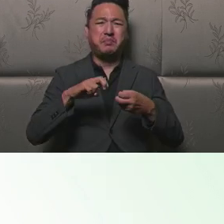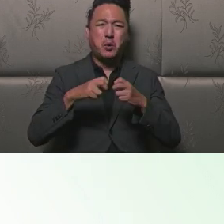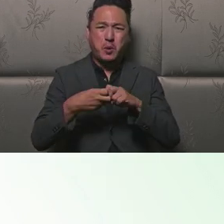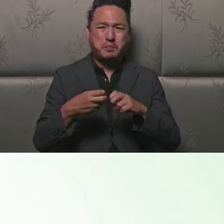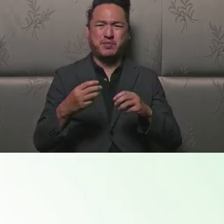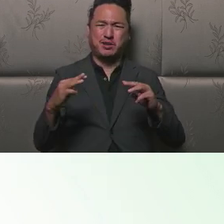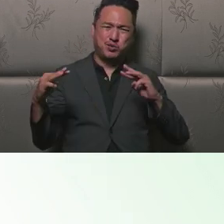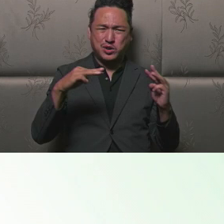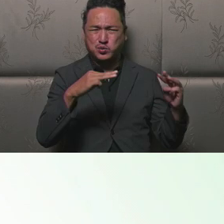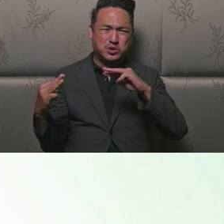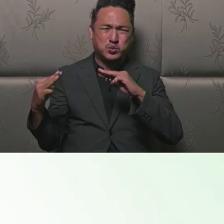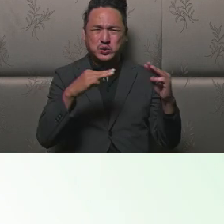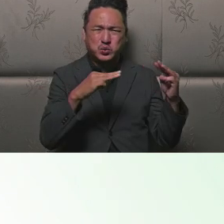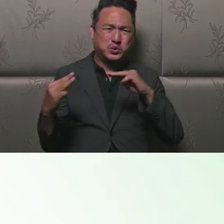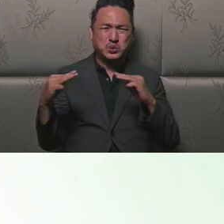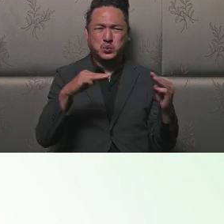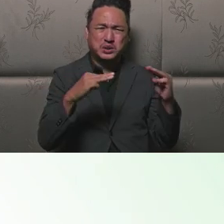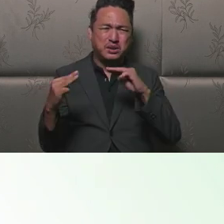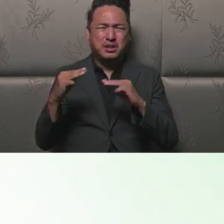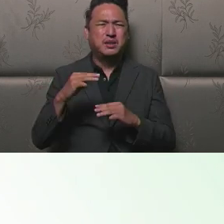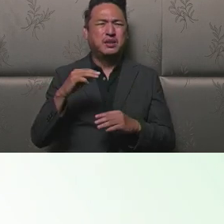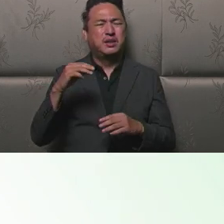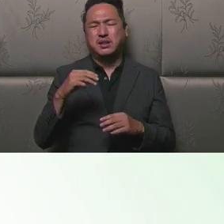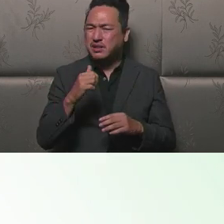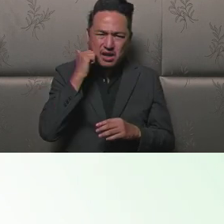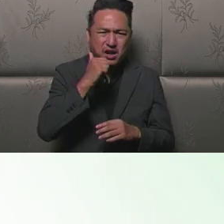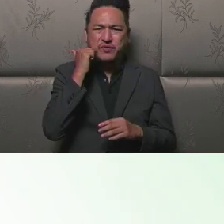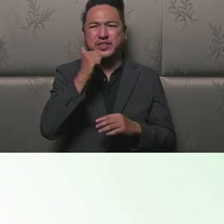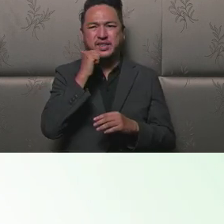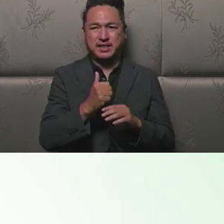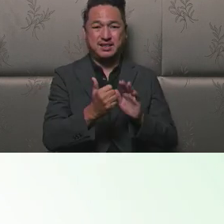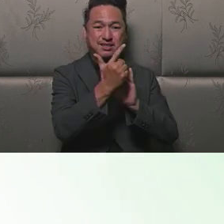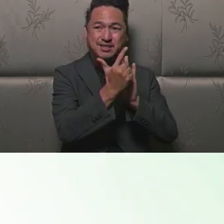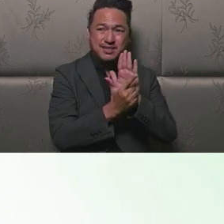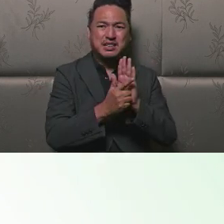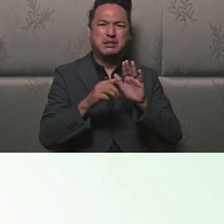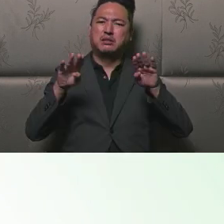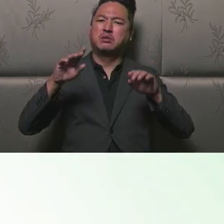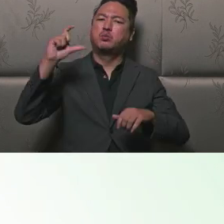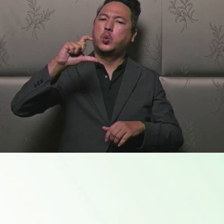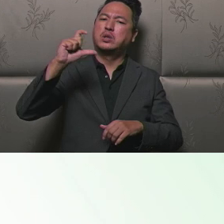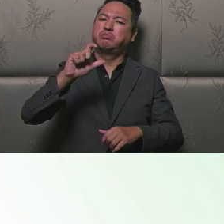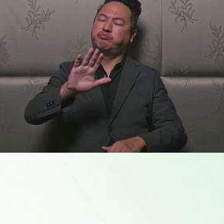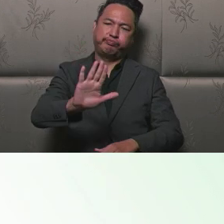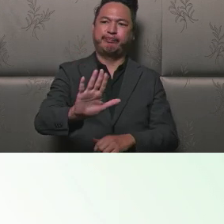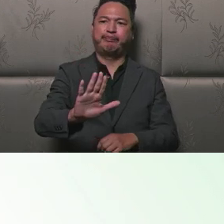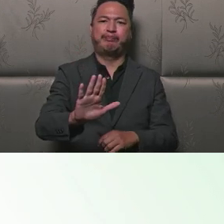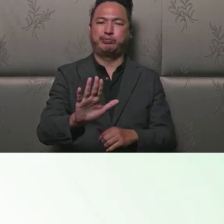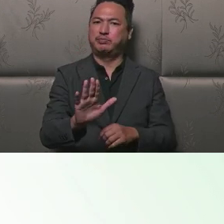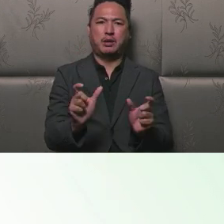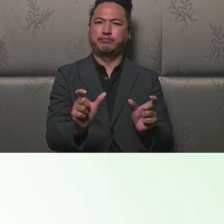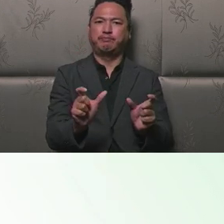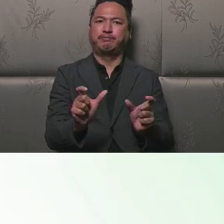by the parent for the child to be able to go, particularly for a girl. Then you have issues related to, do you